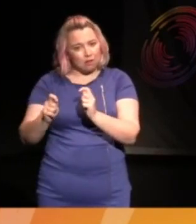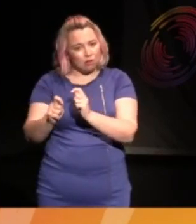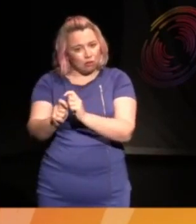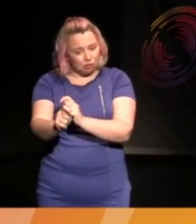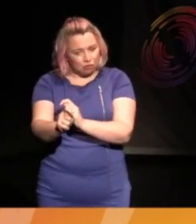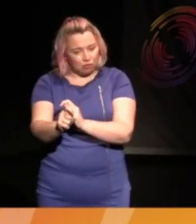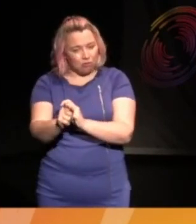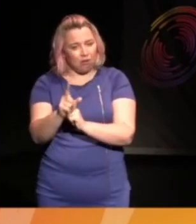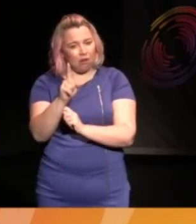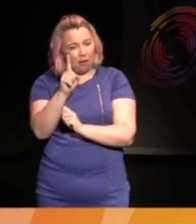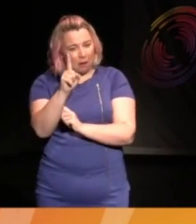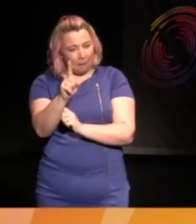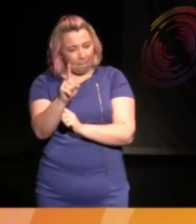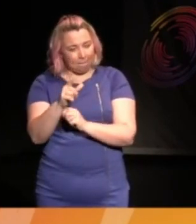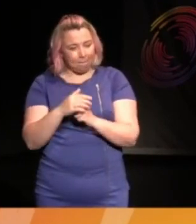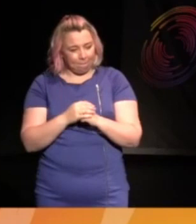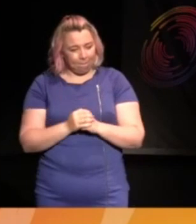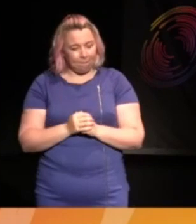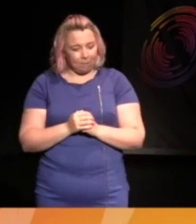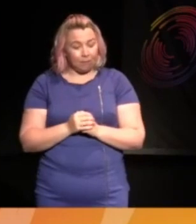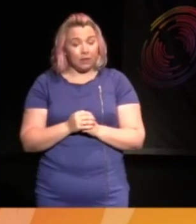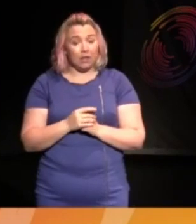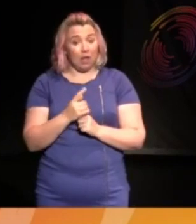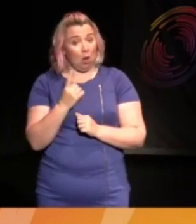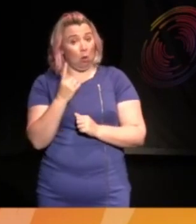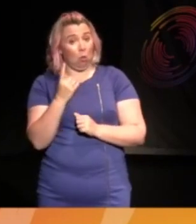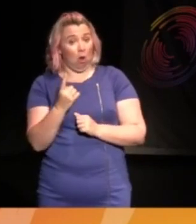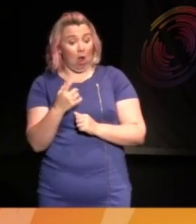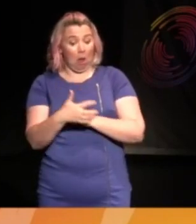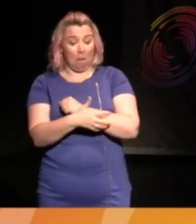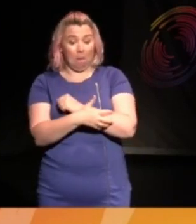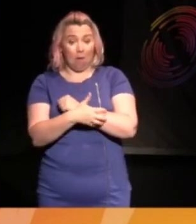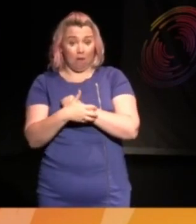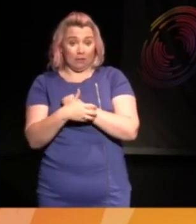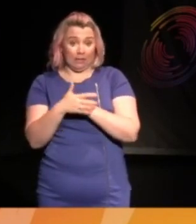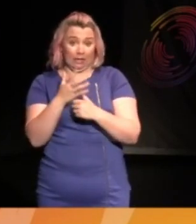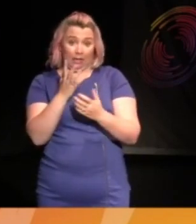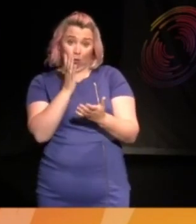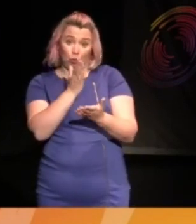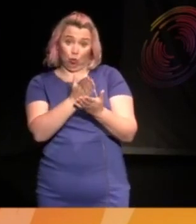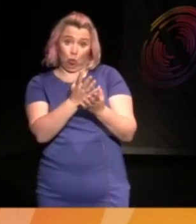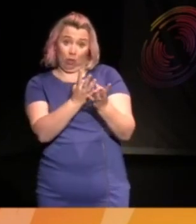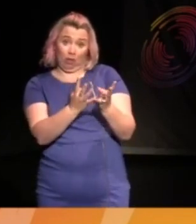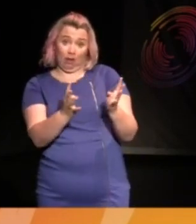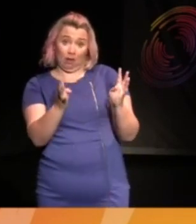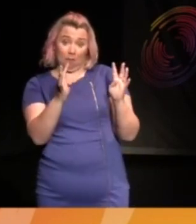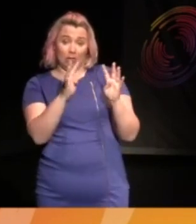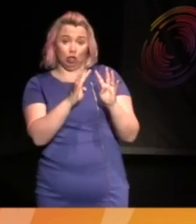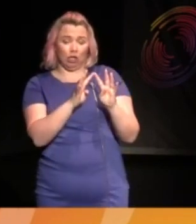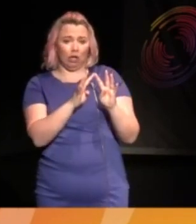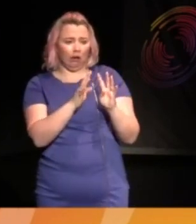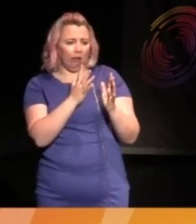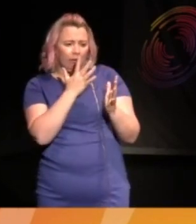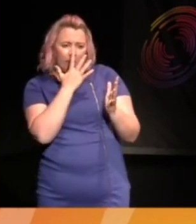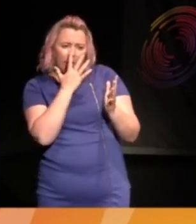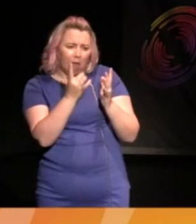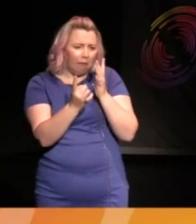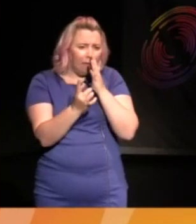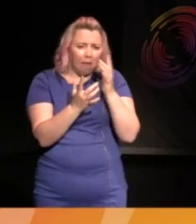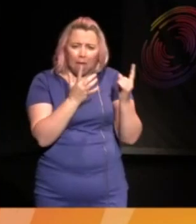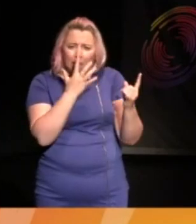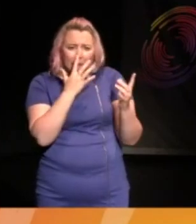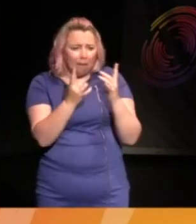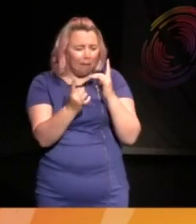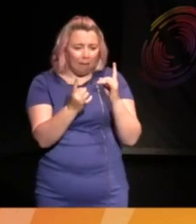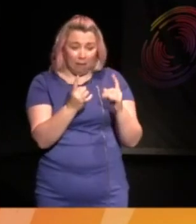One of the key things of the Poverty Truth Commission was nobody knew who anybody else was, so there